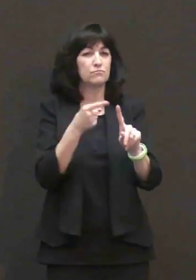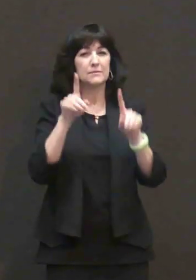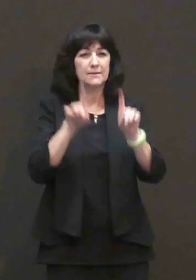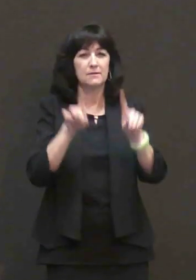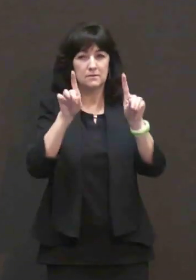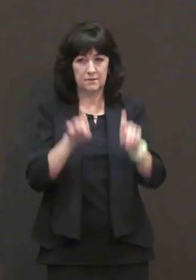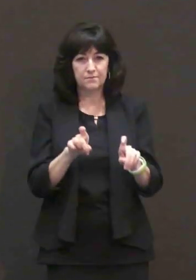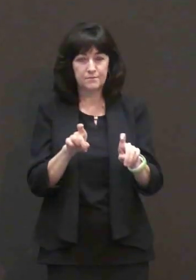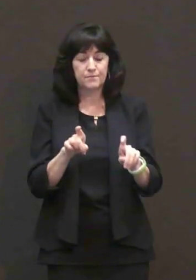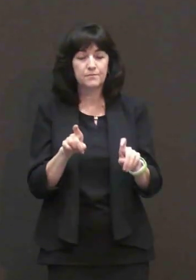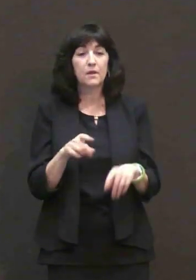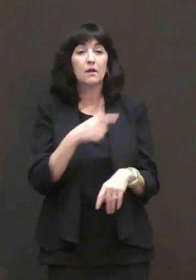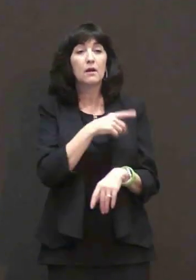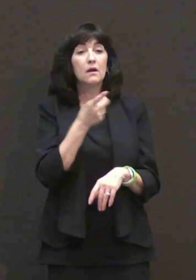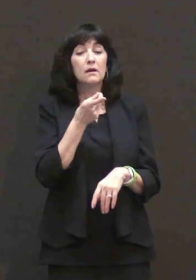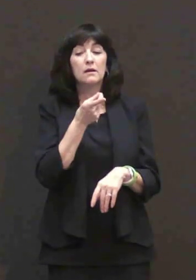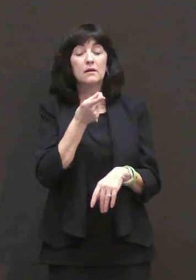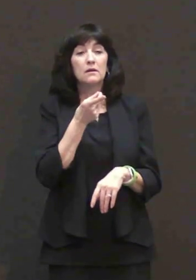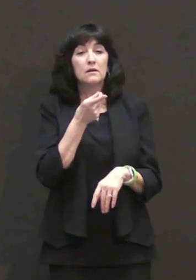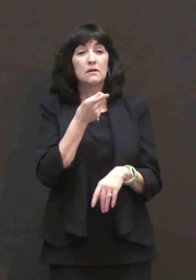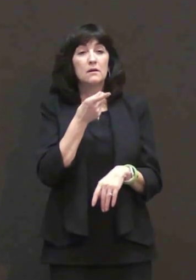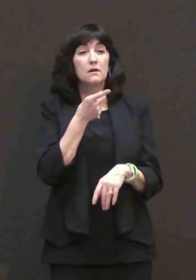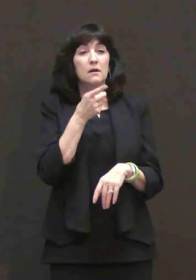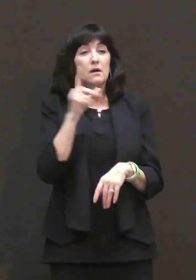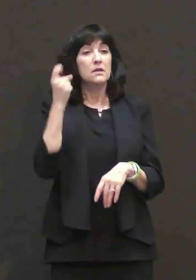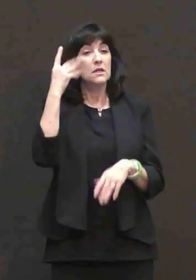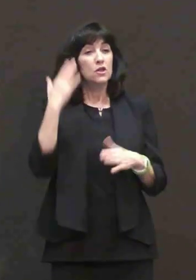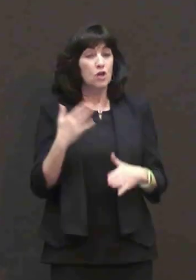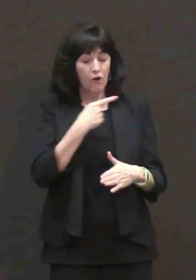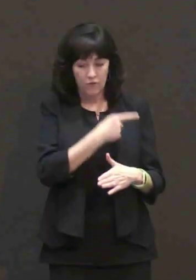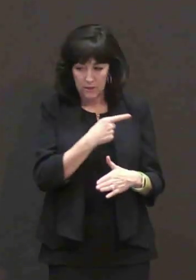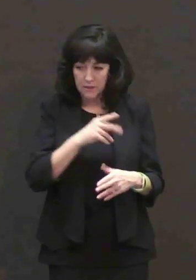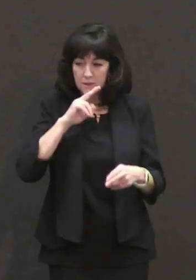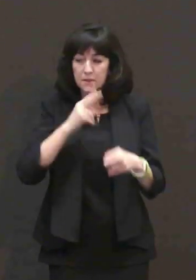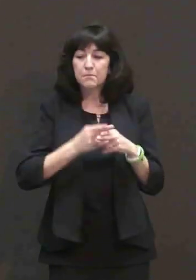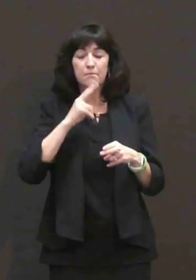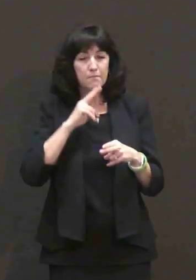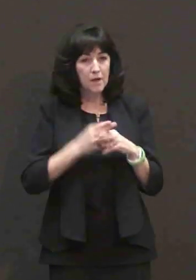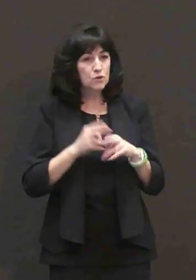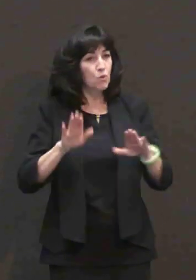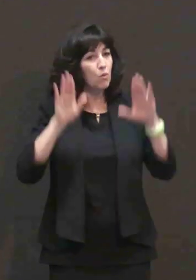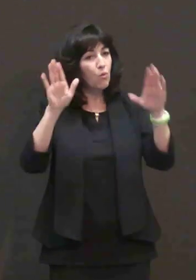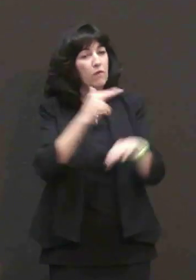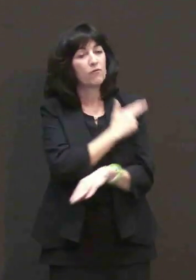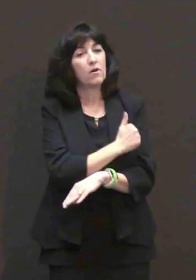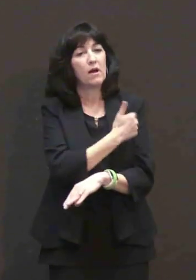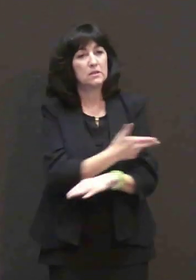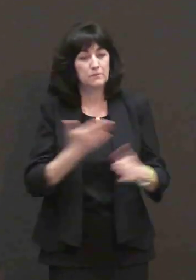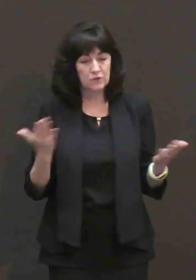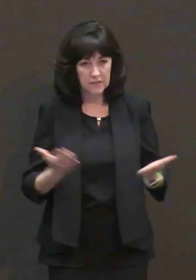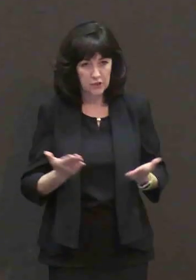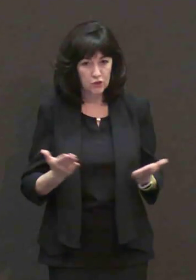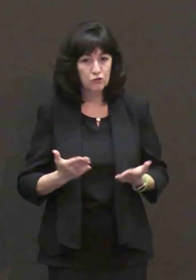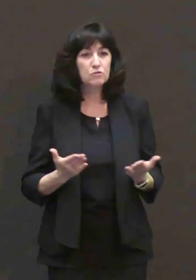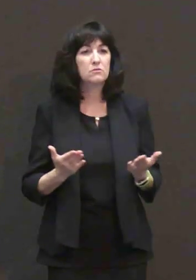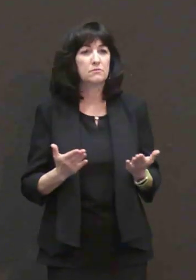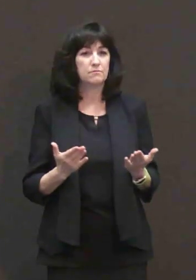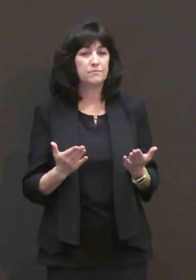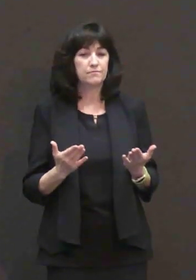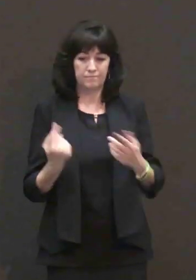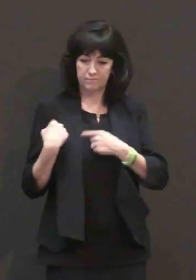said, we have wonderful hospitals here in our state who have stepped up over the last